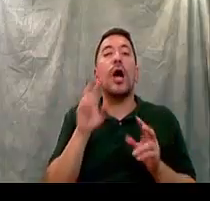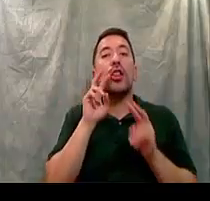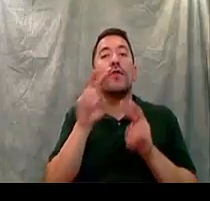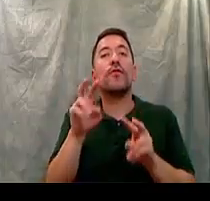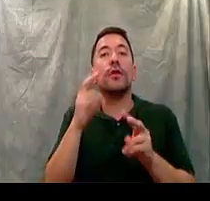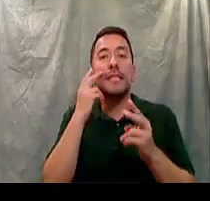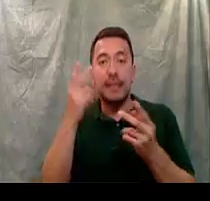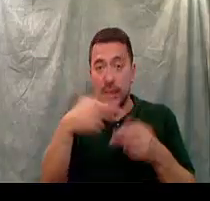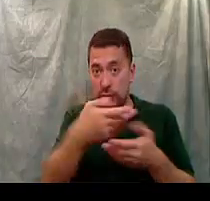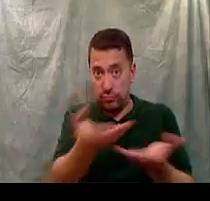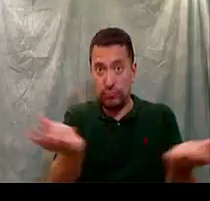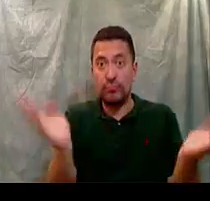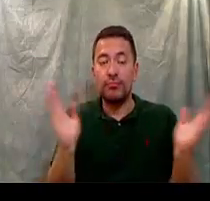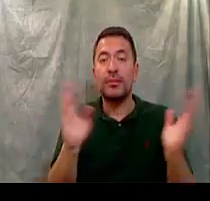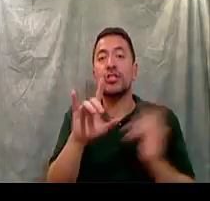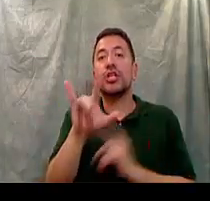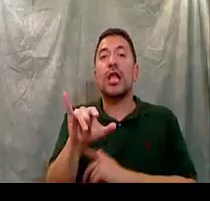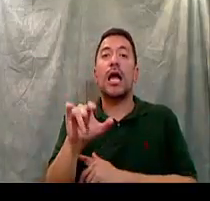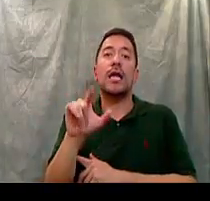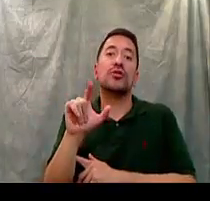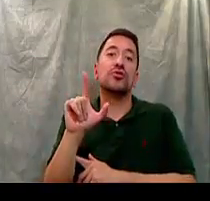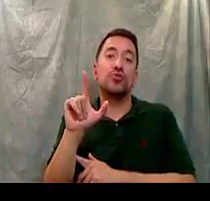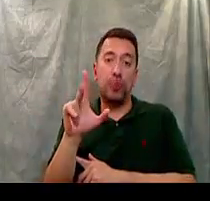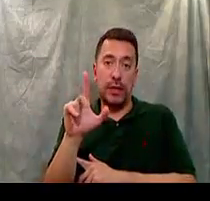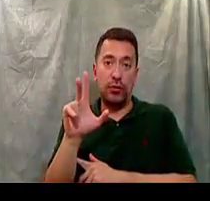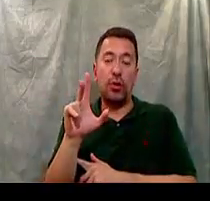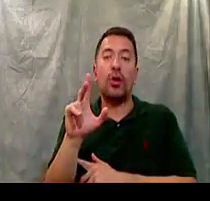23rd for our last face-to-face, where we'll do a nice